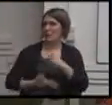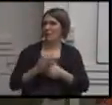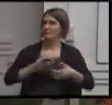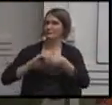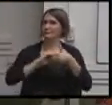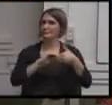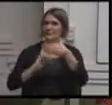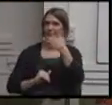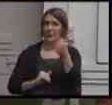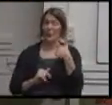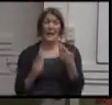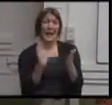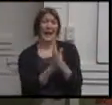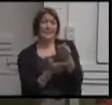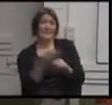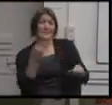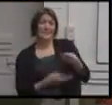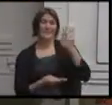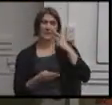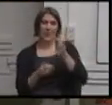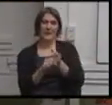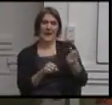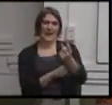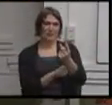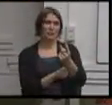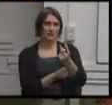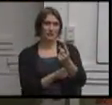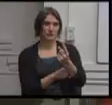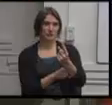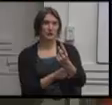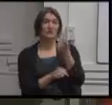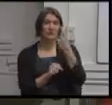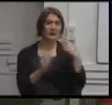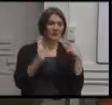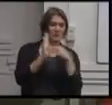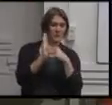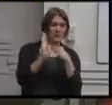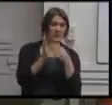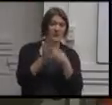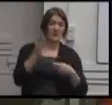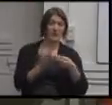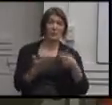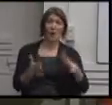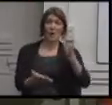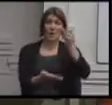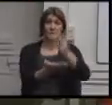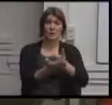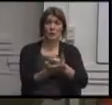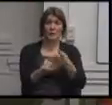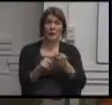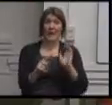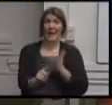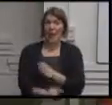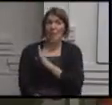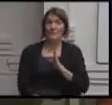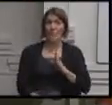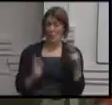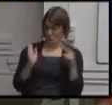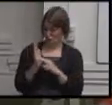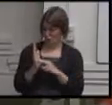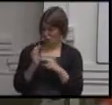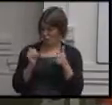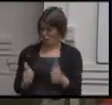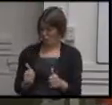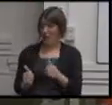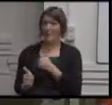a budget for the fiscal year 2016 that reflects the budget that has been approved by our members, who